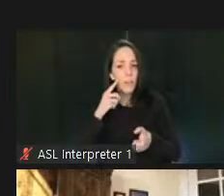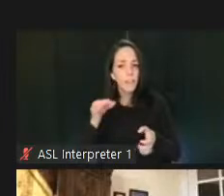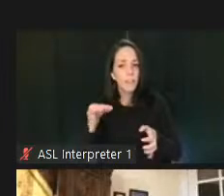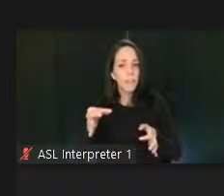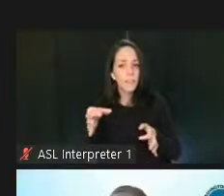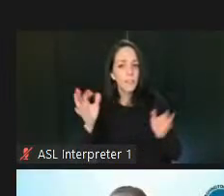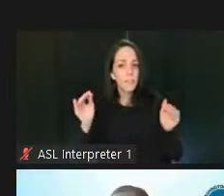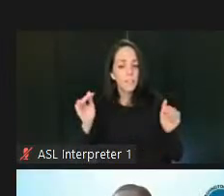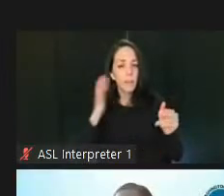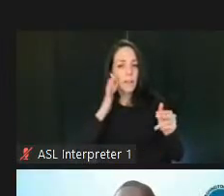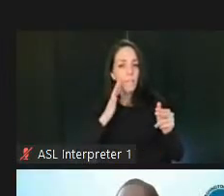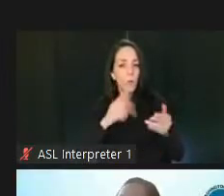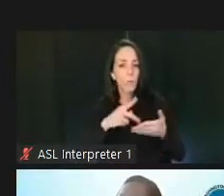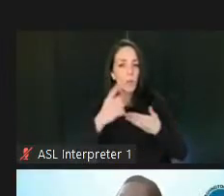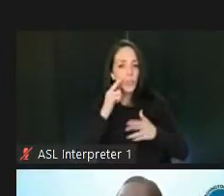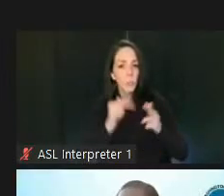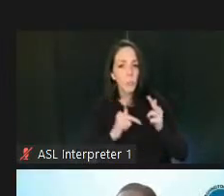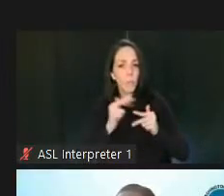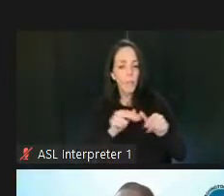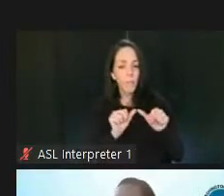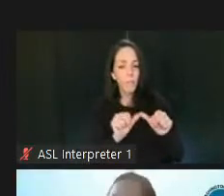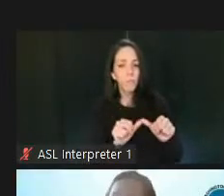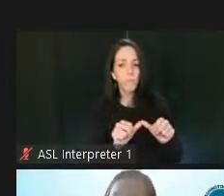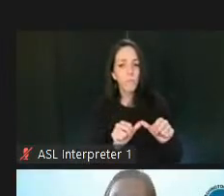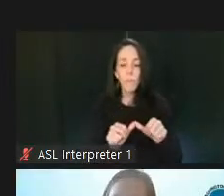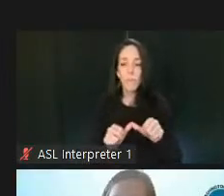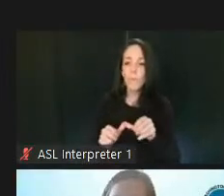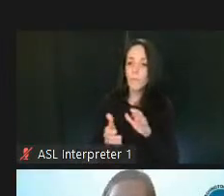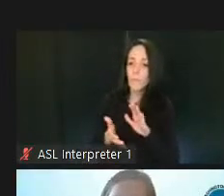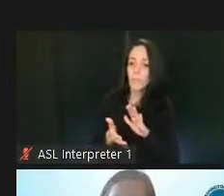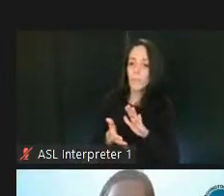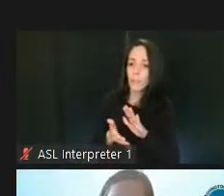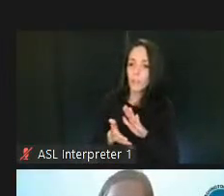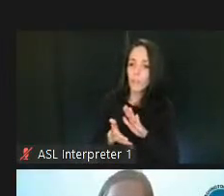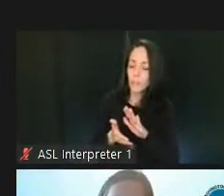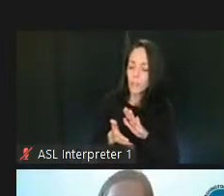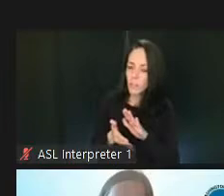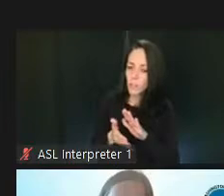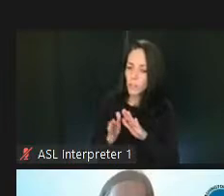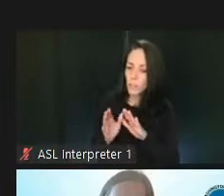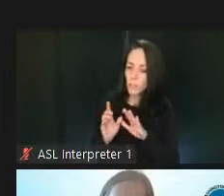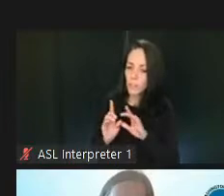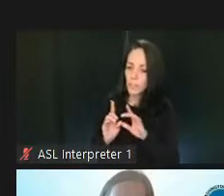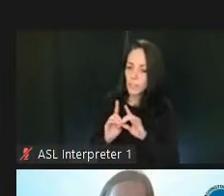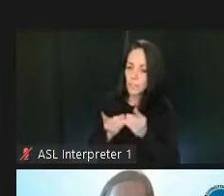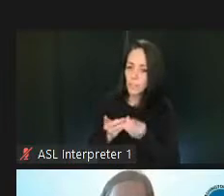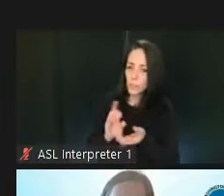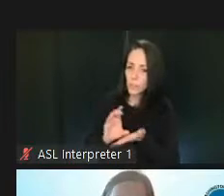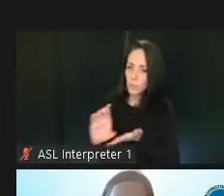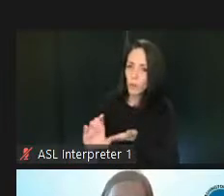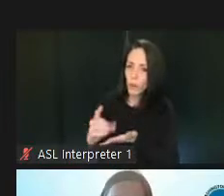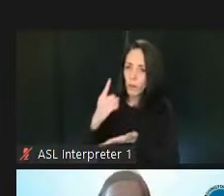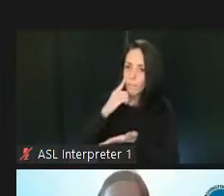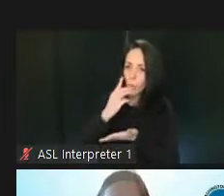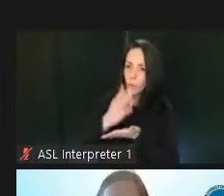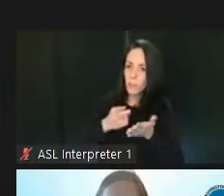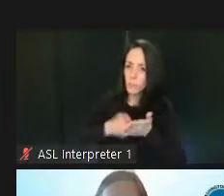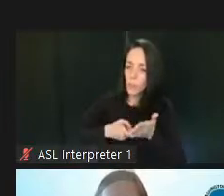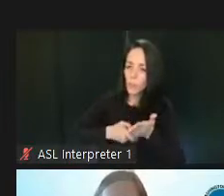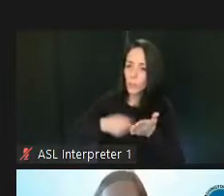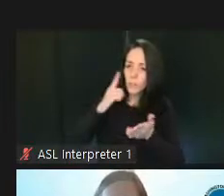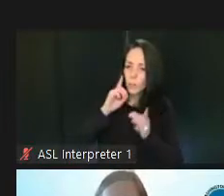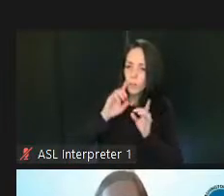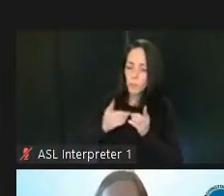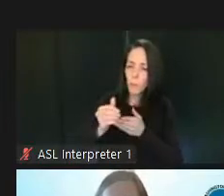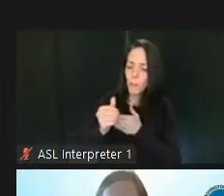built. Operating transfers out include the district's portion of the road fund indirect charges for department leadership